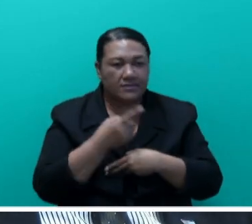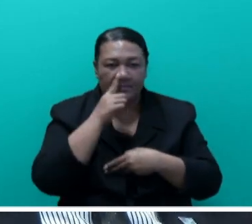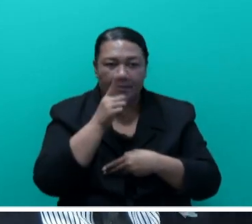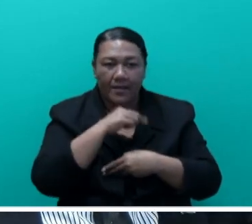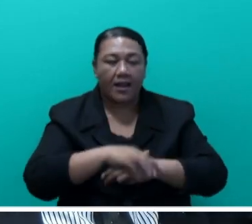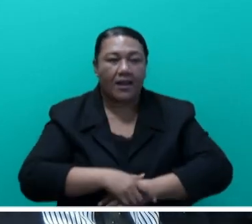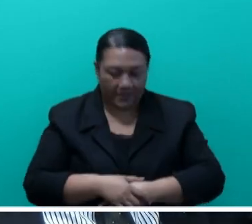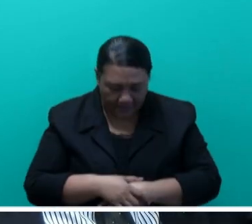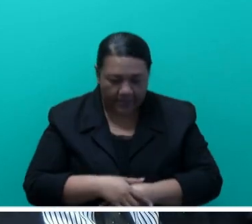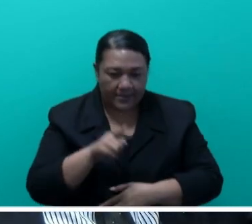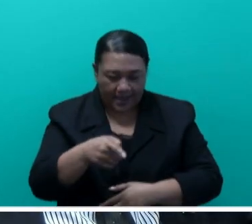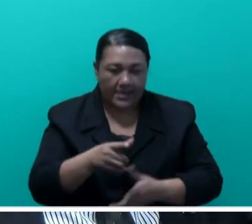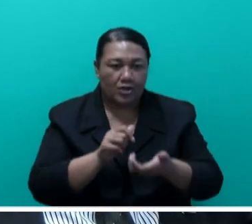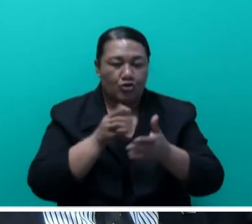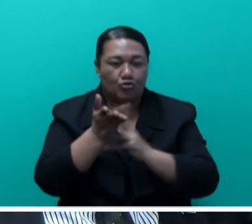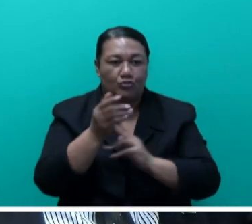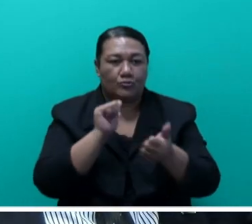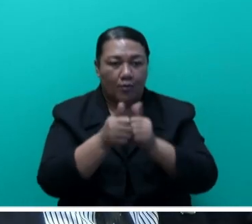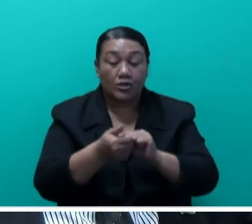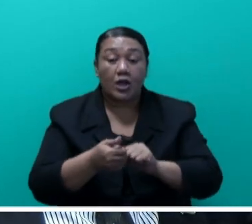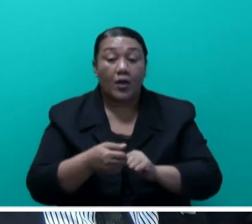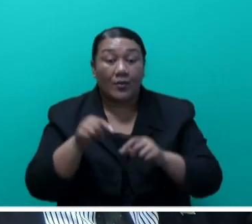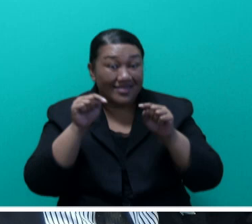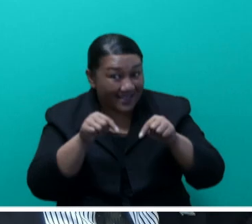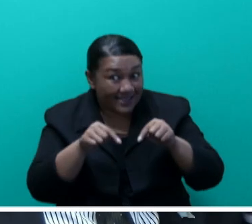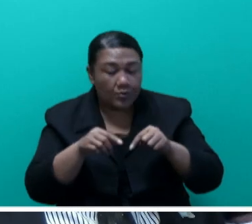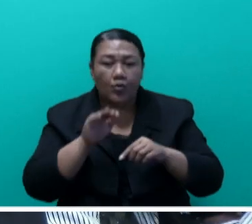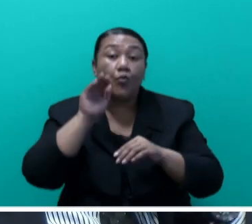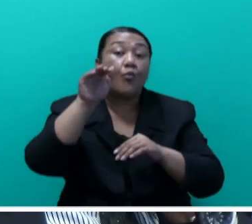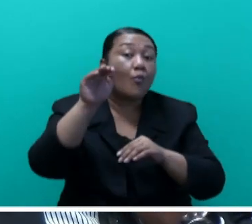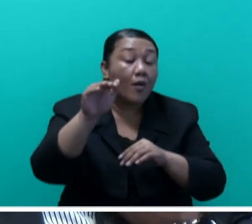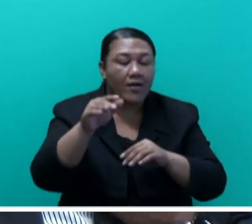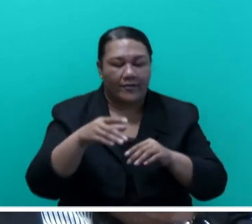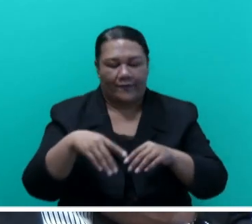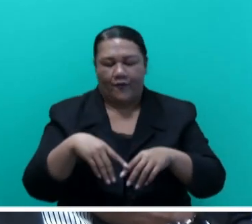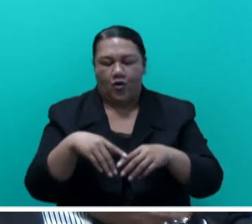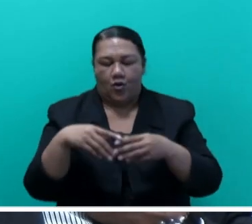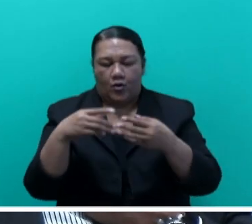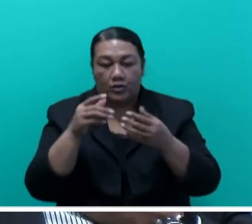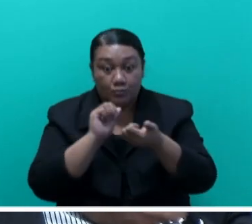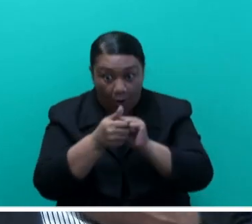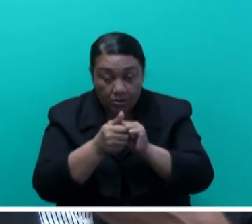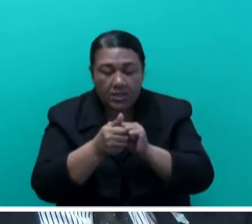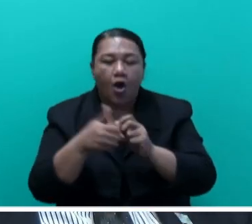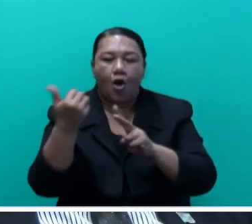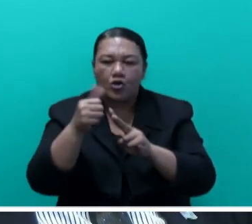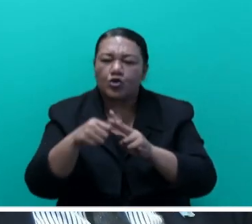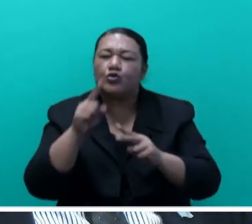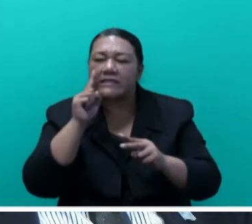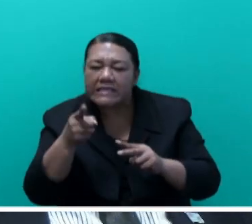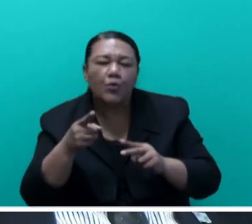this, we are not only looking to the future of sports, but also addressing the present challenges